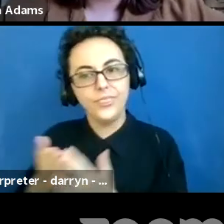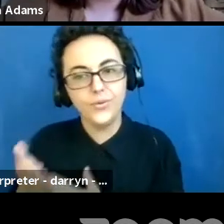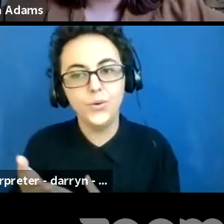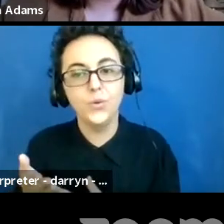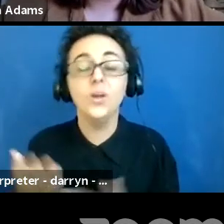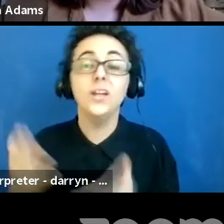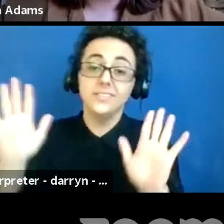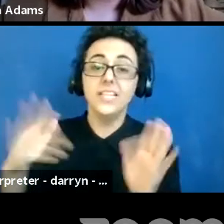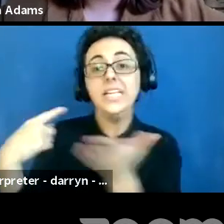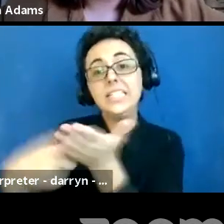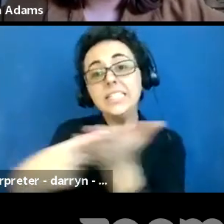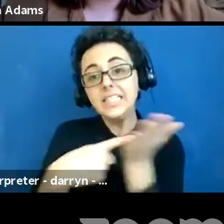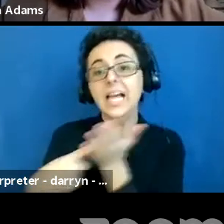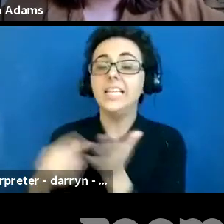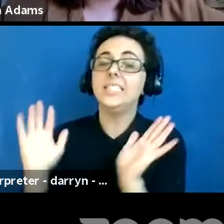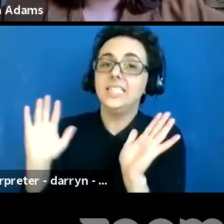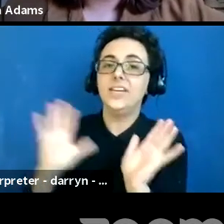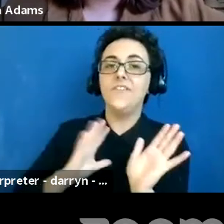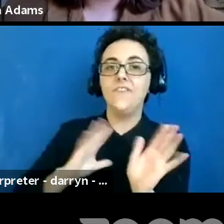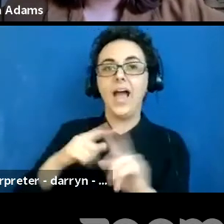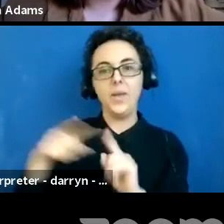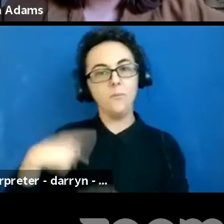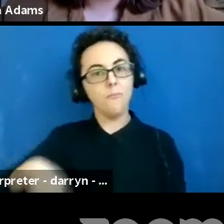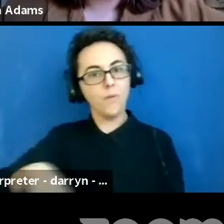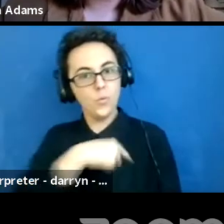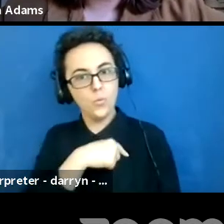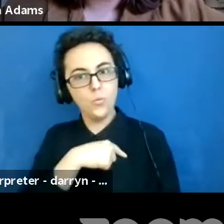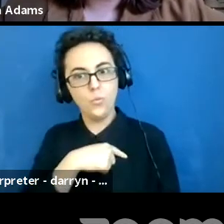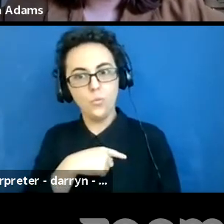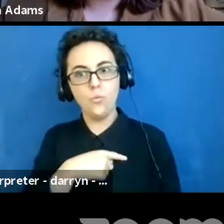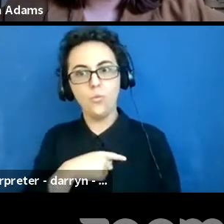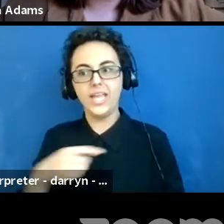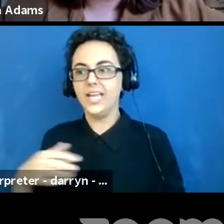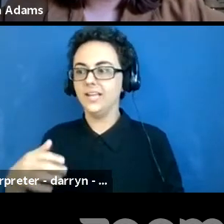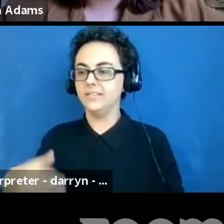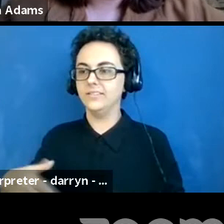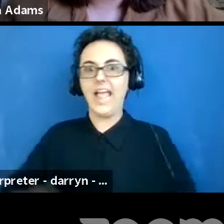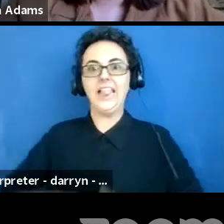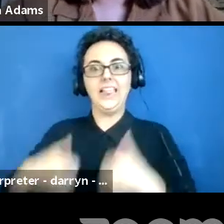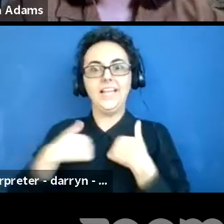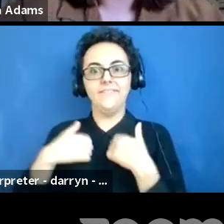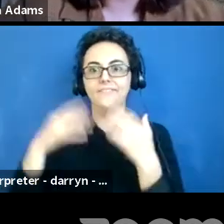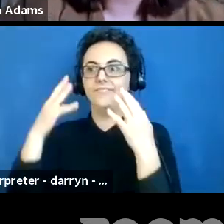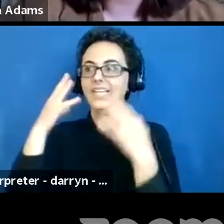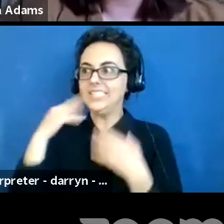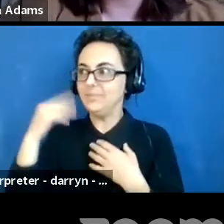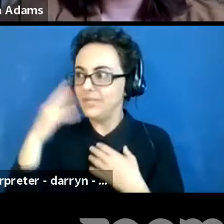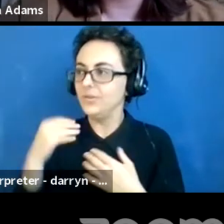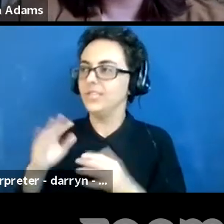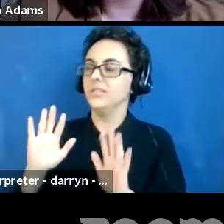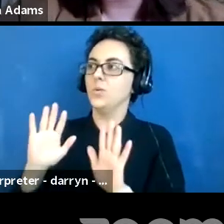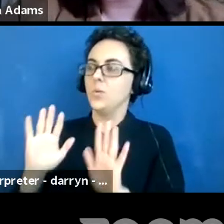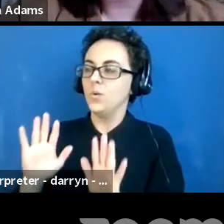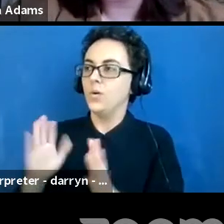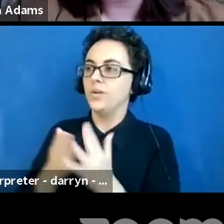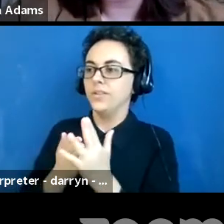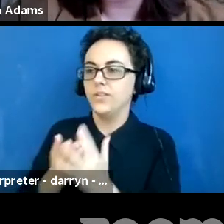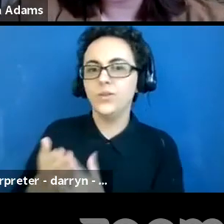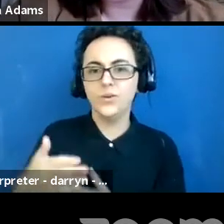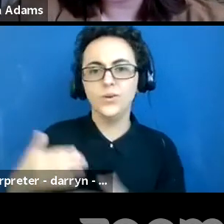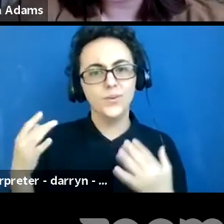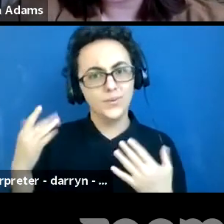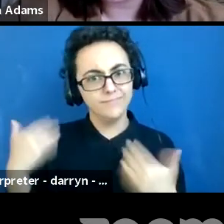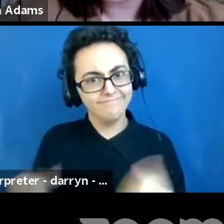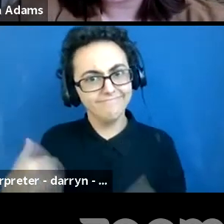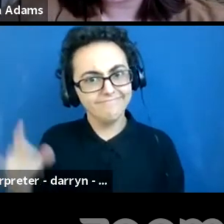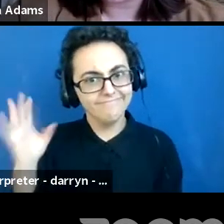it is another. I want to add another question to this conversation, but again, feel free to come back